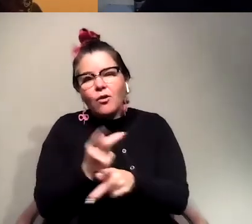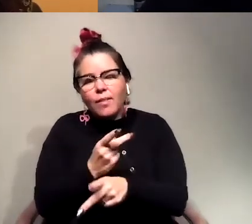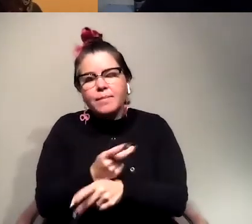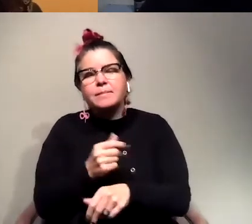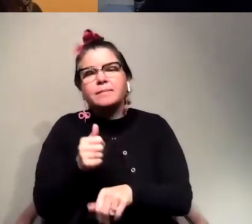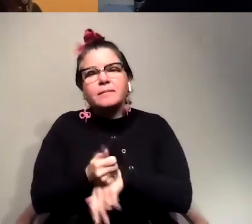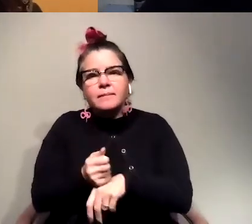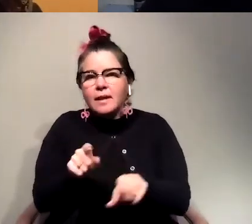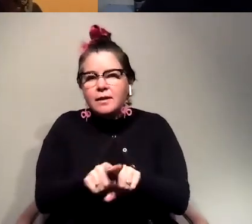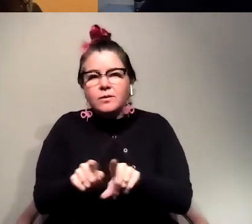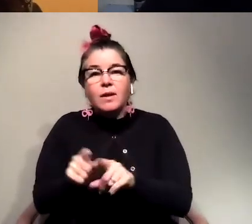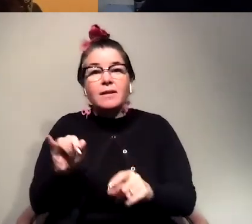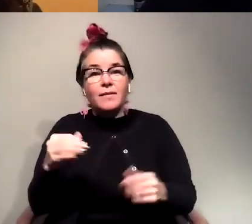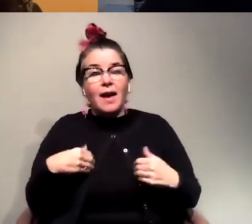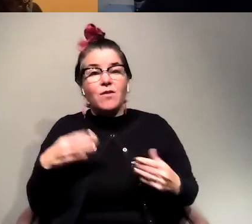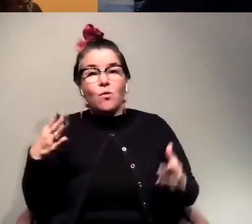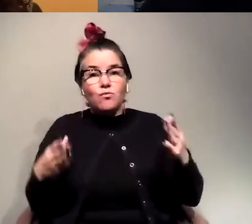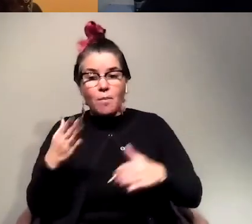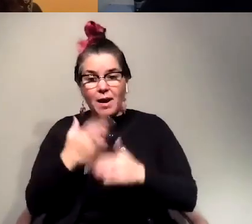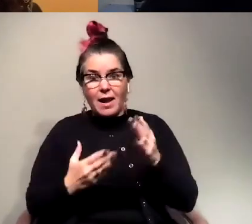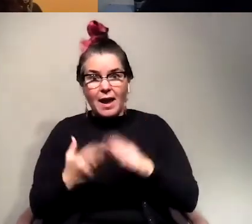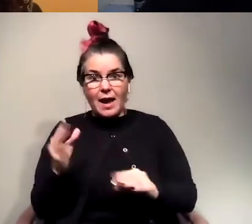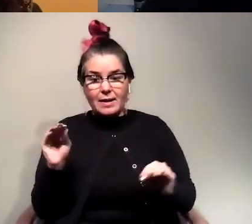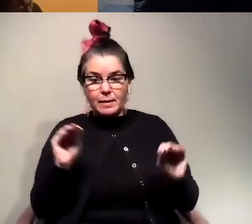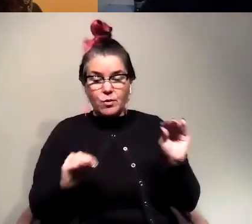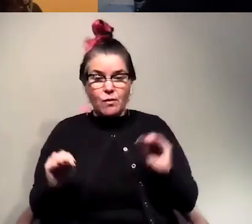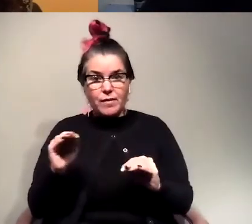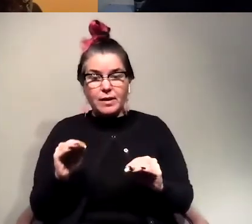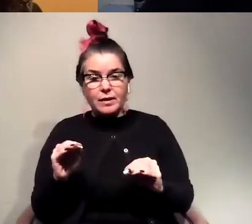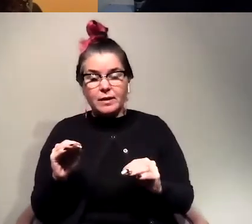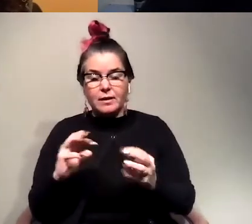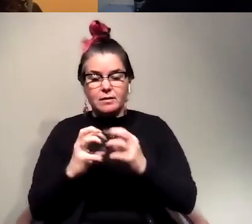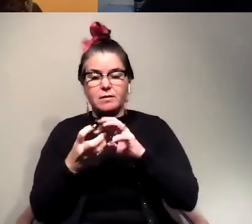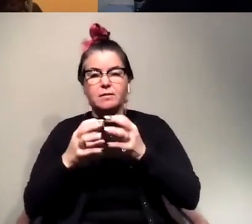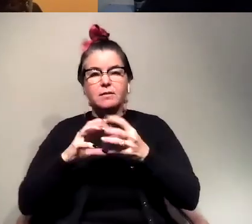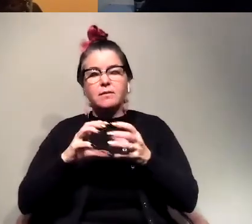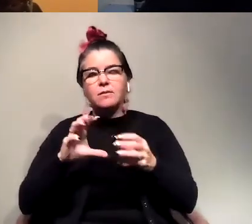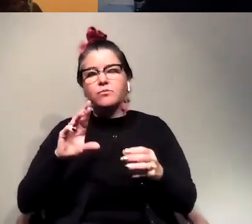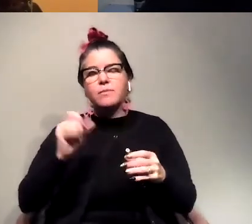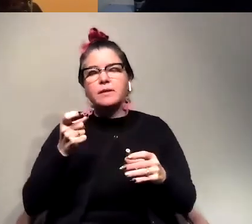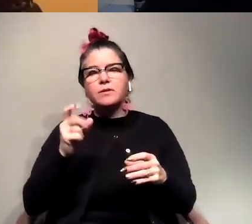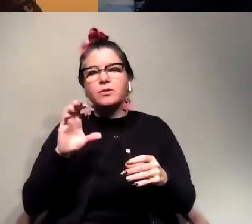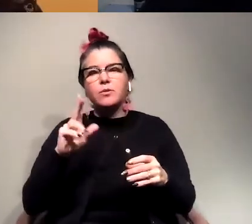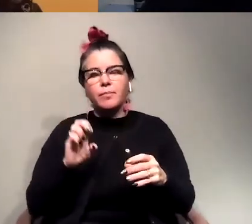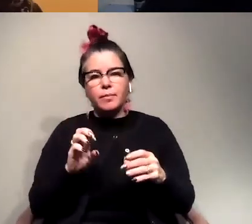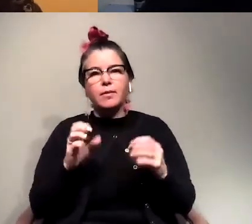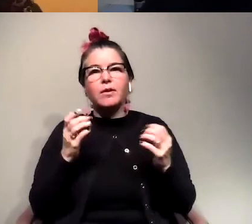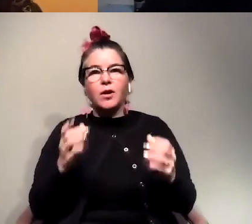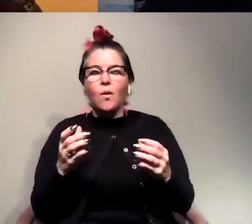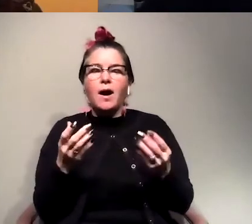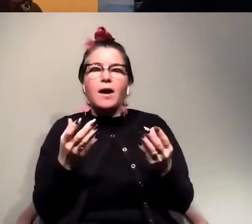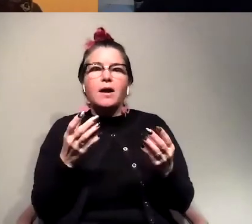a robot hand that's moving a Rubik's Cube around, let's do a plush